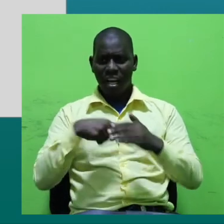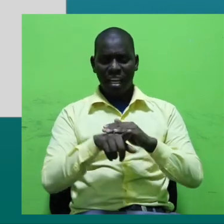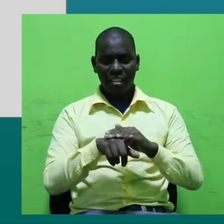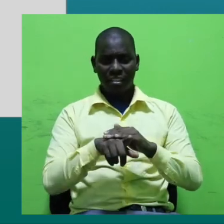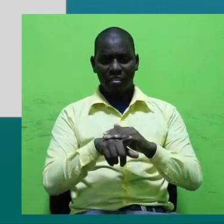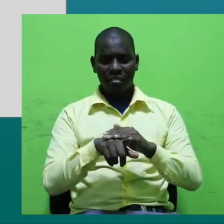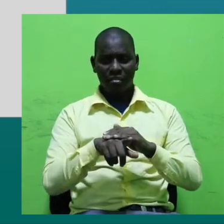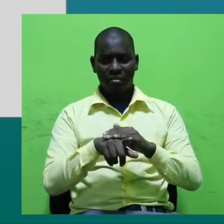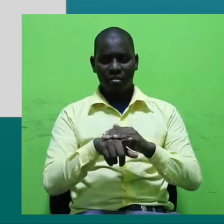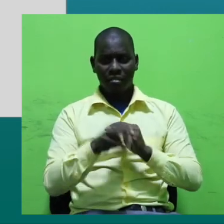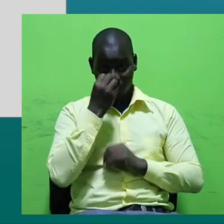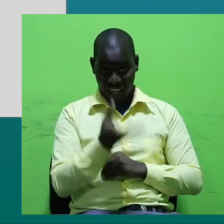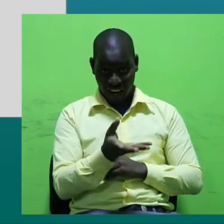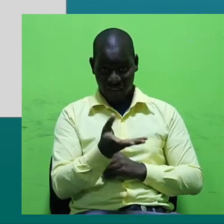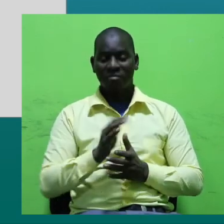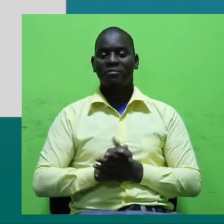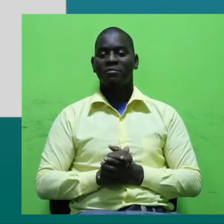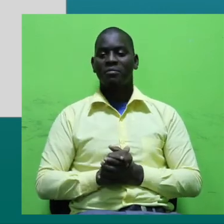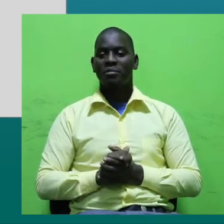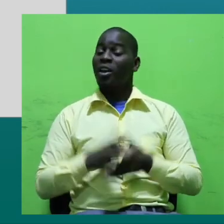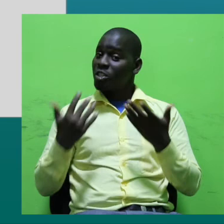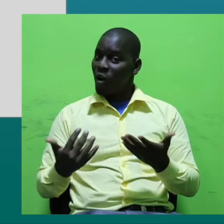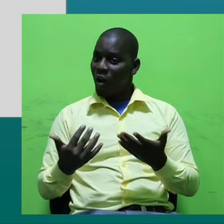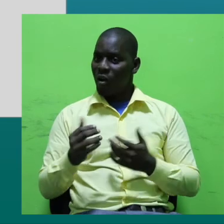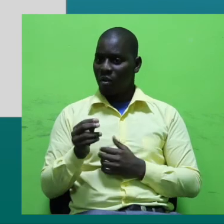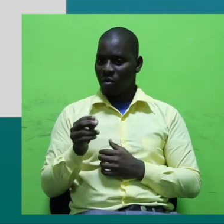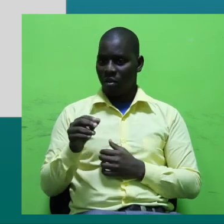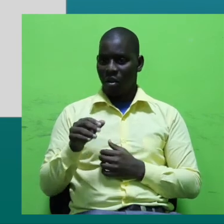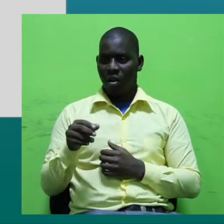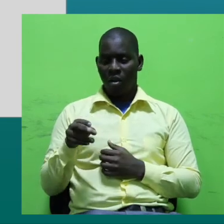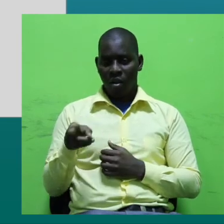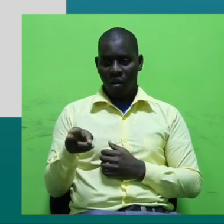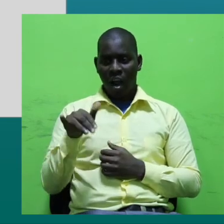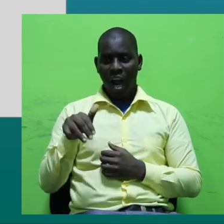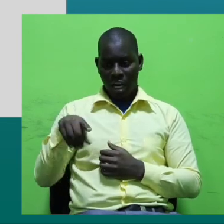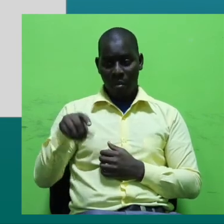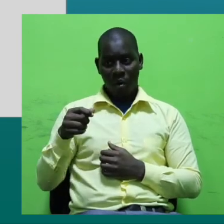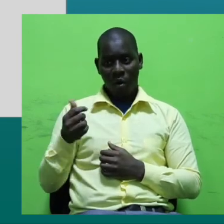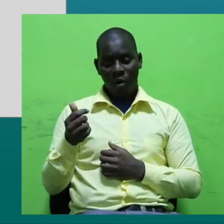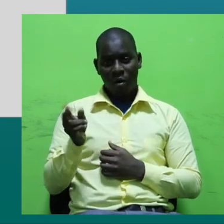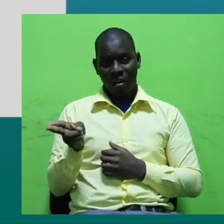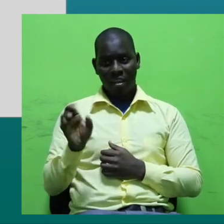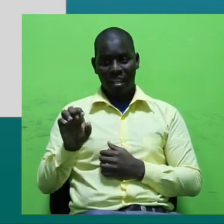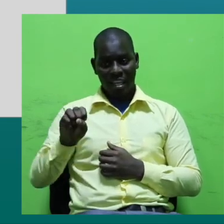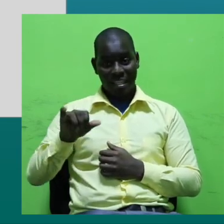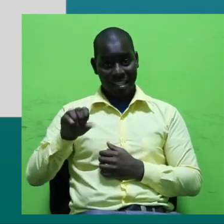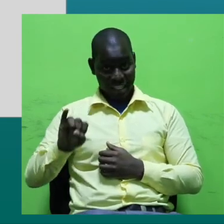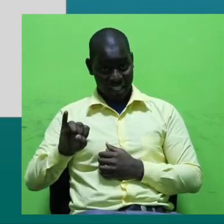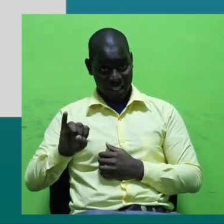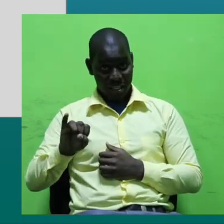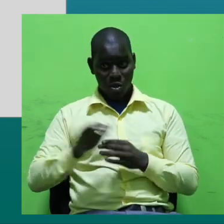A variable is any factor or condition that can be controlled or changed. There are three types